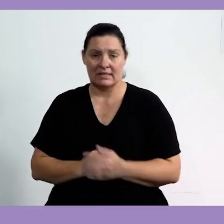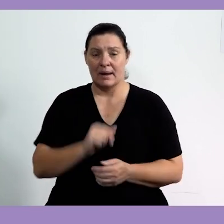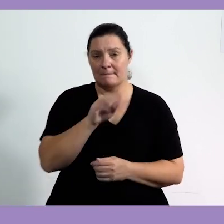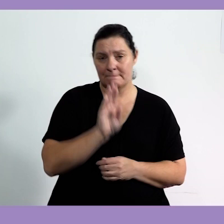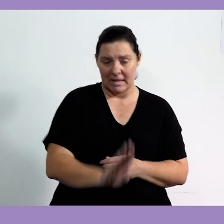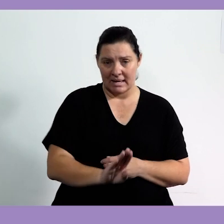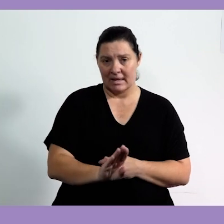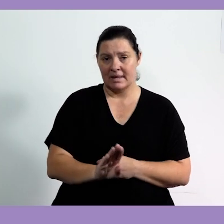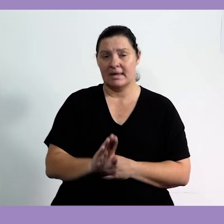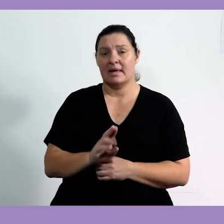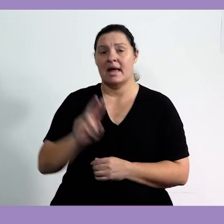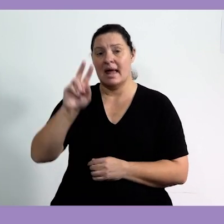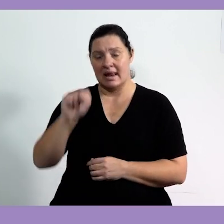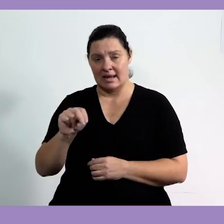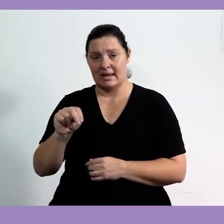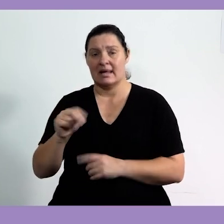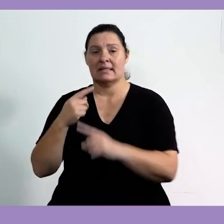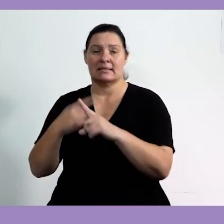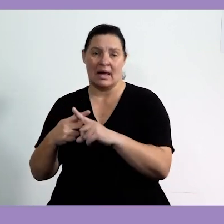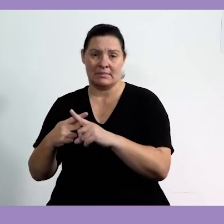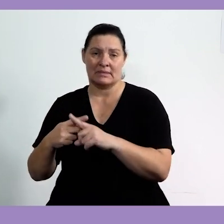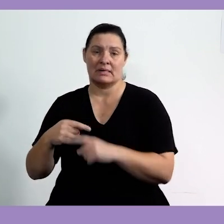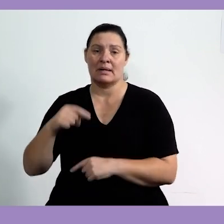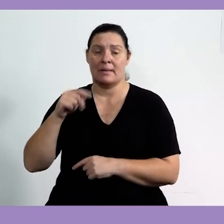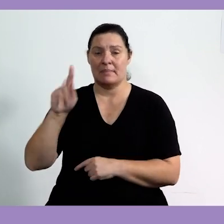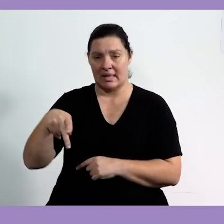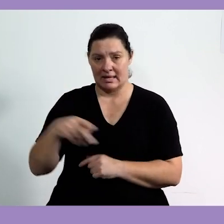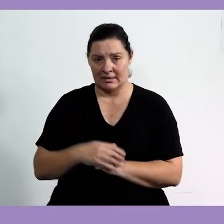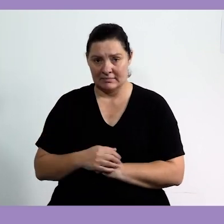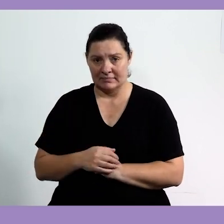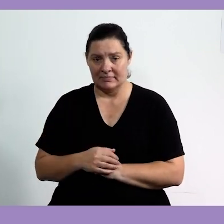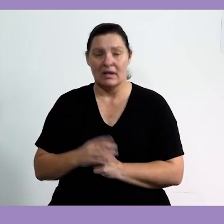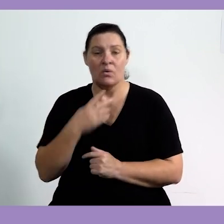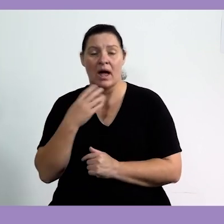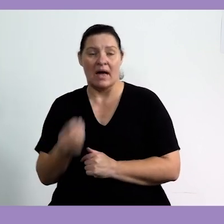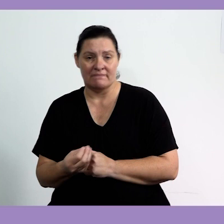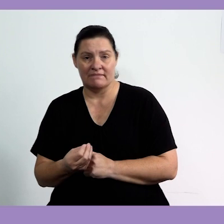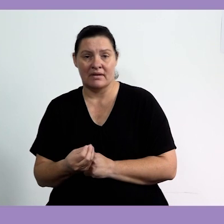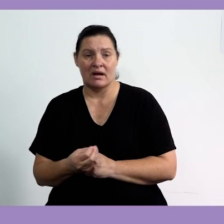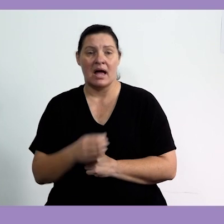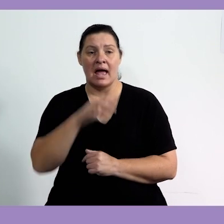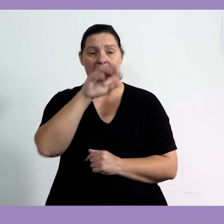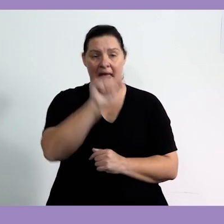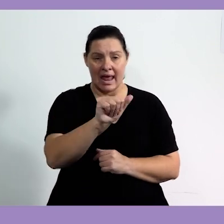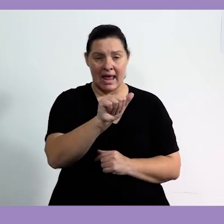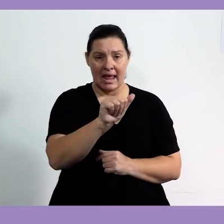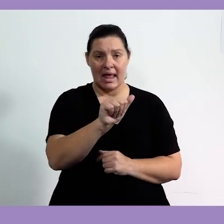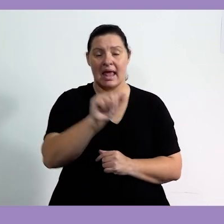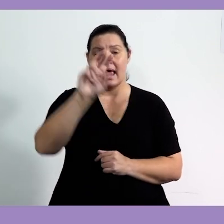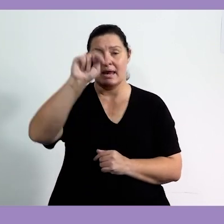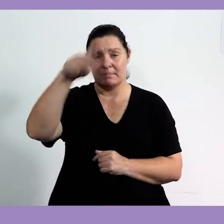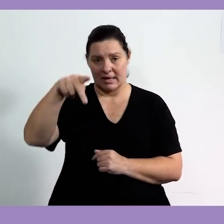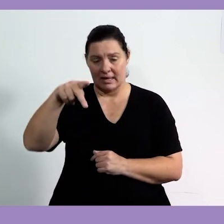by b to the exponent n multiplied by p. As a result, we are going to have a to the